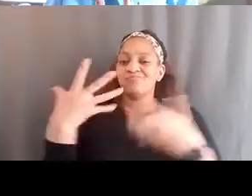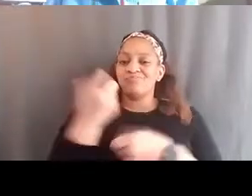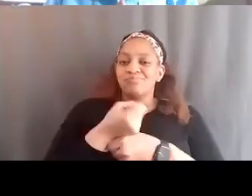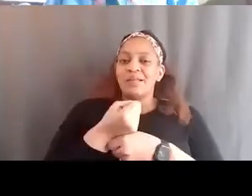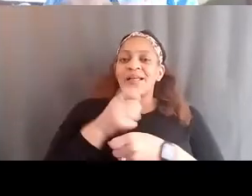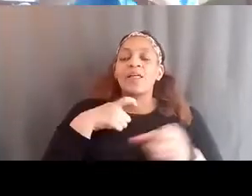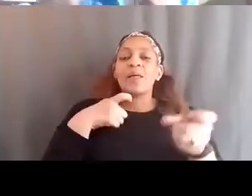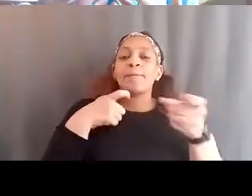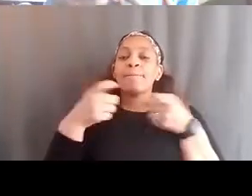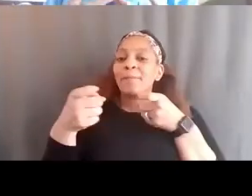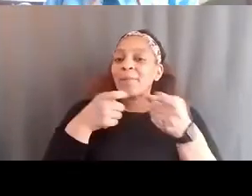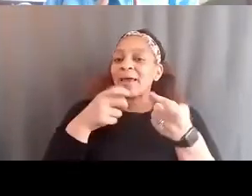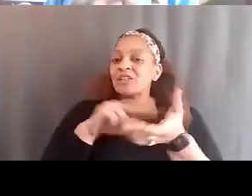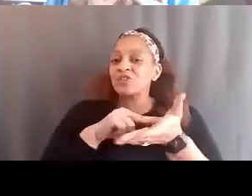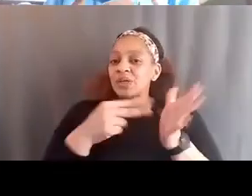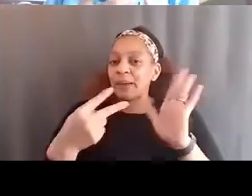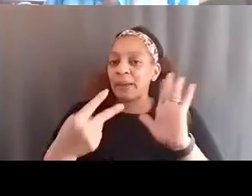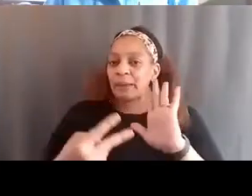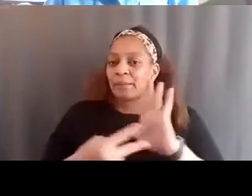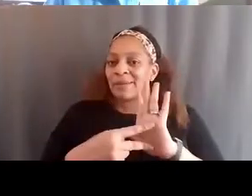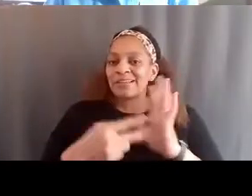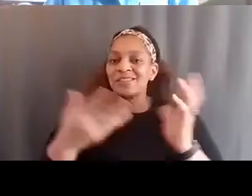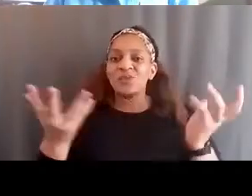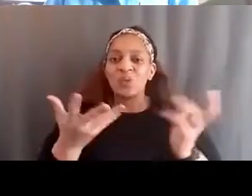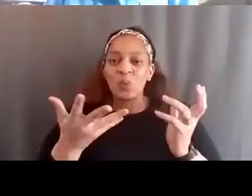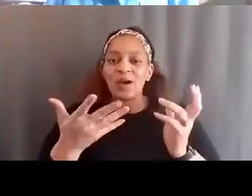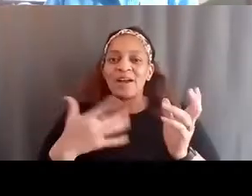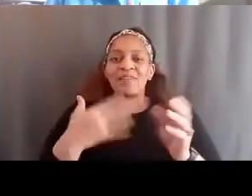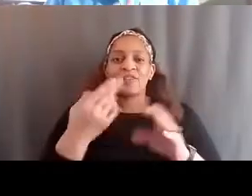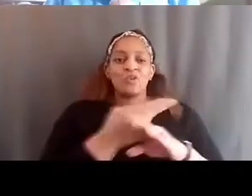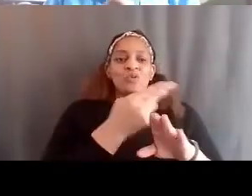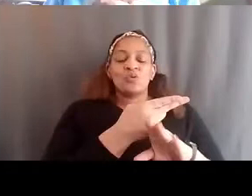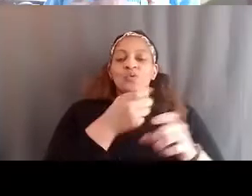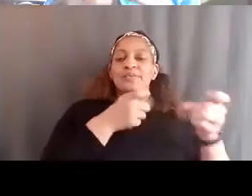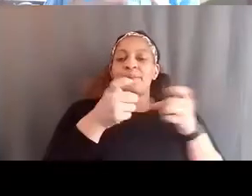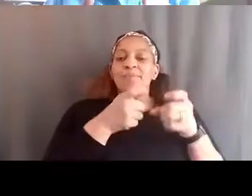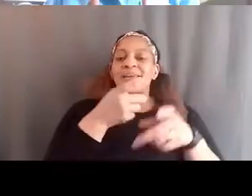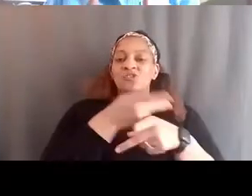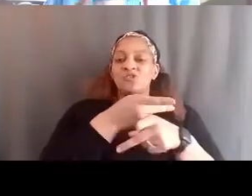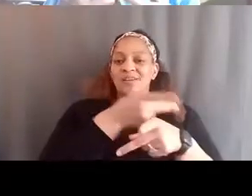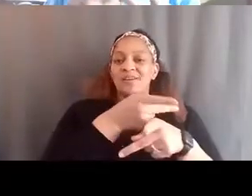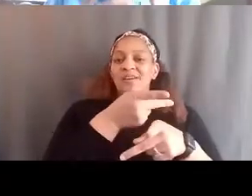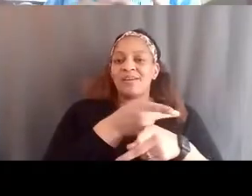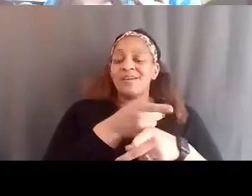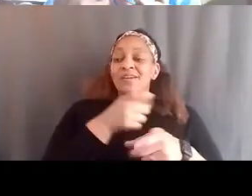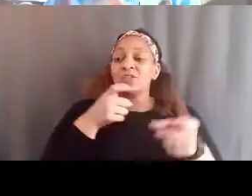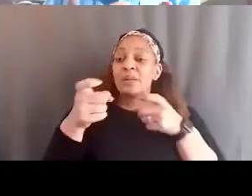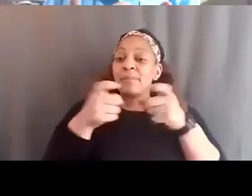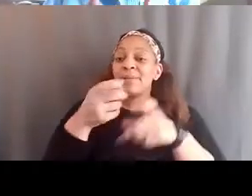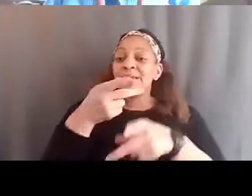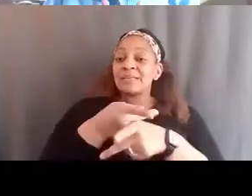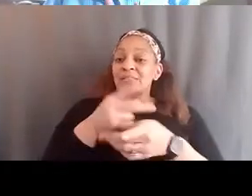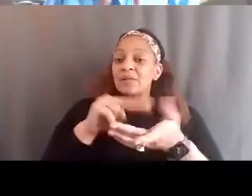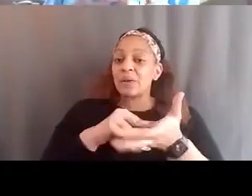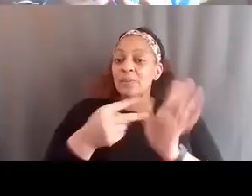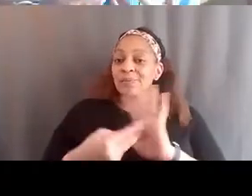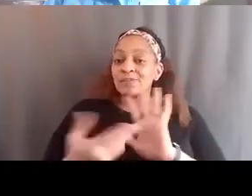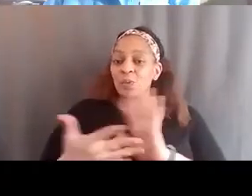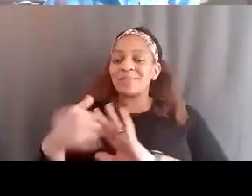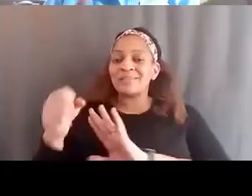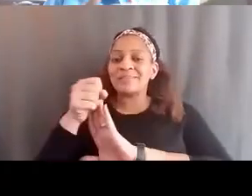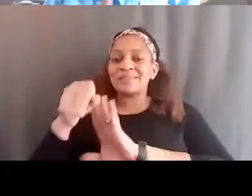Managed means essentially it's the use of managed care. And in managed care, states contract